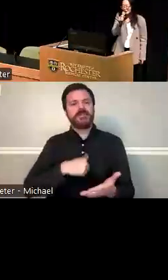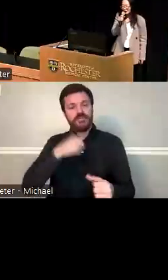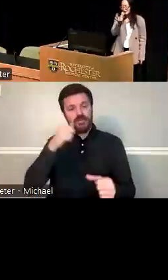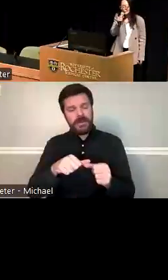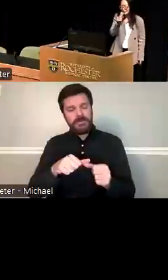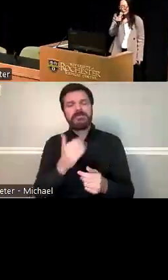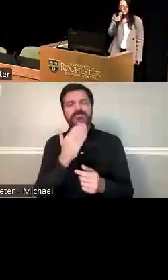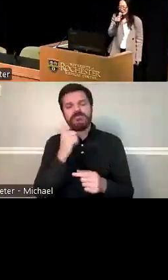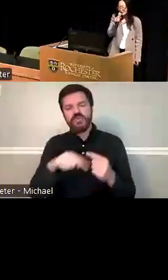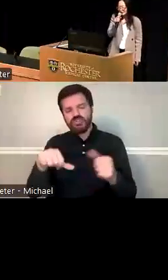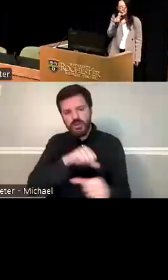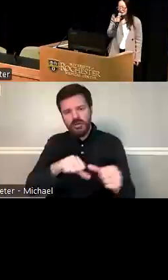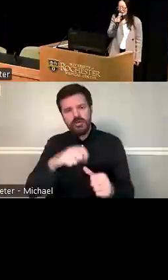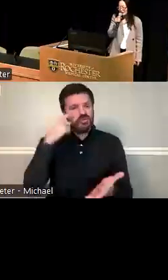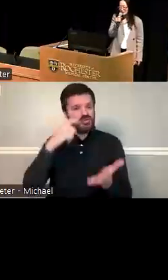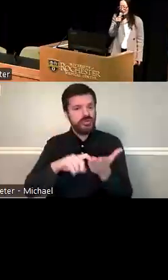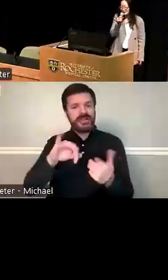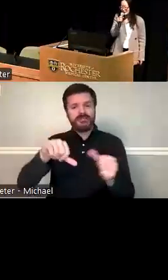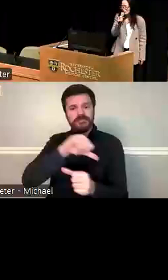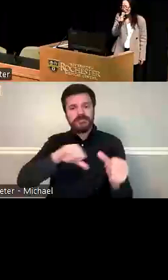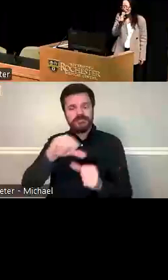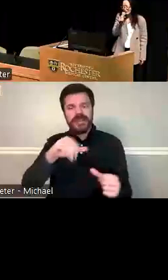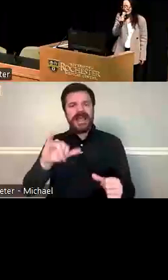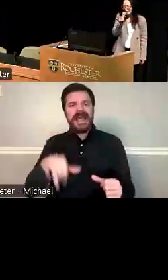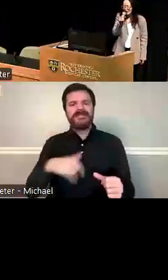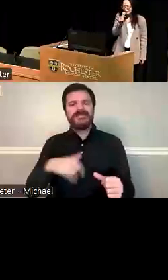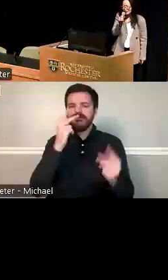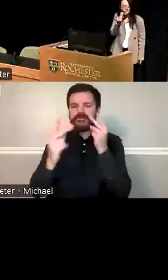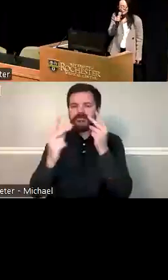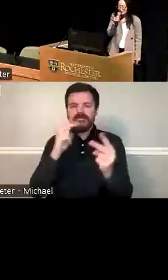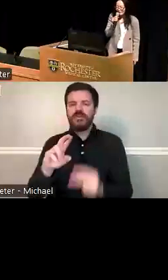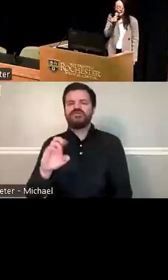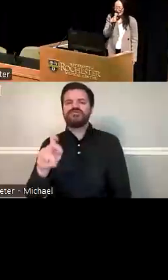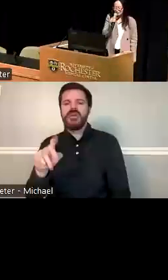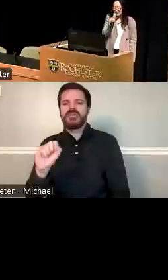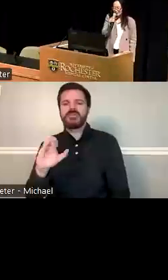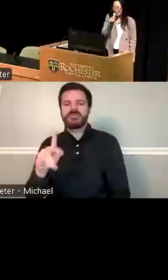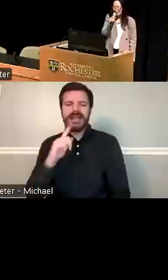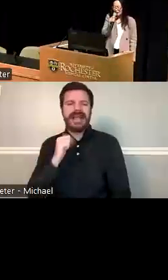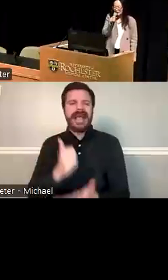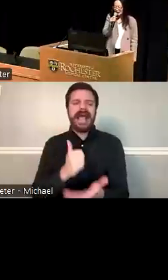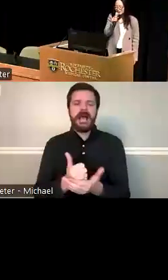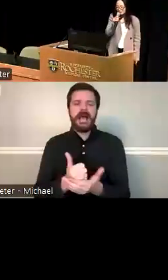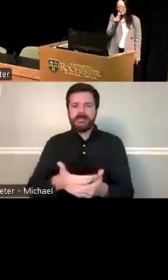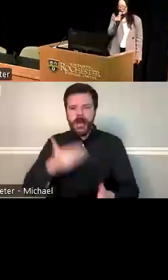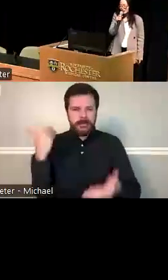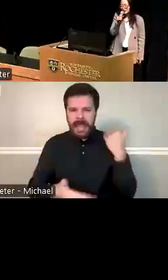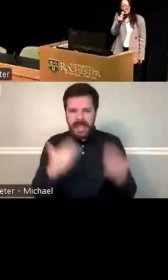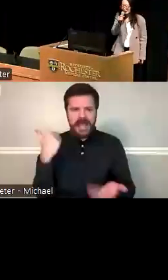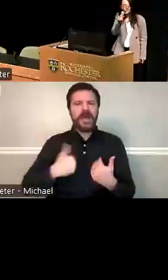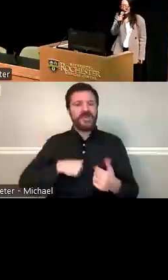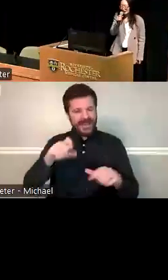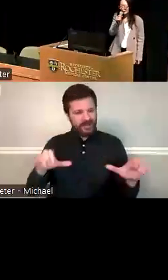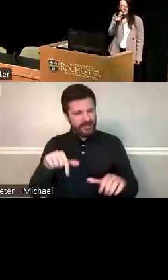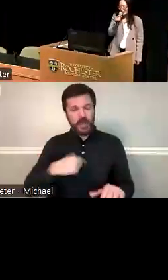other, to notice if each other are carrying invisible rucksacks, and to help us unpack those things. We have to do this. We're